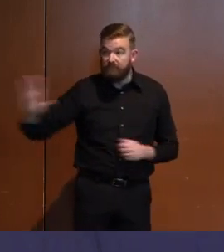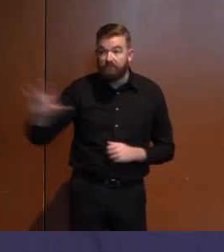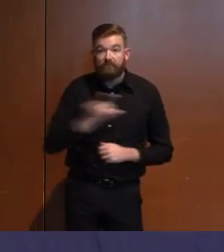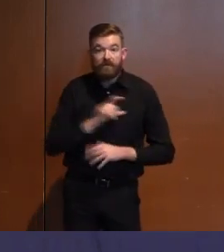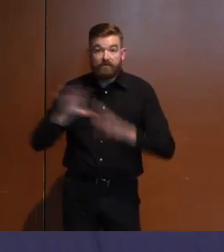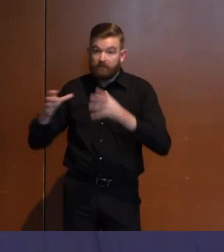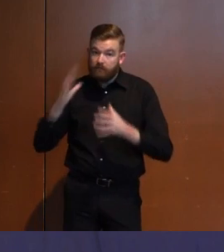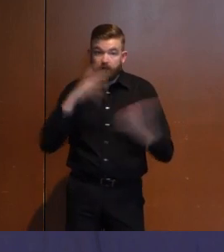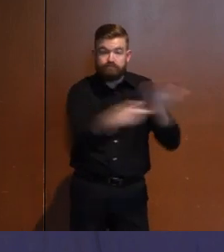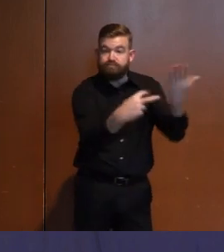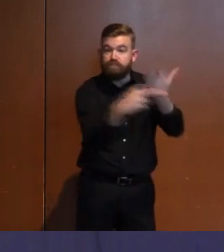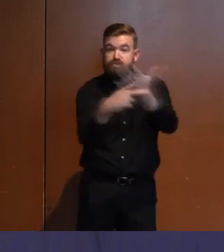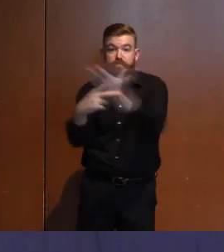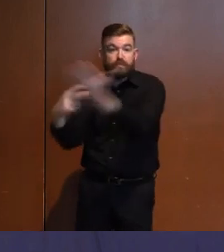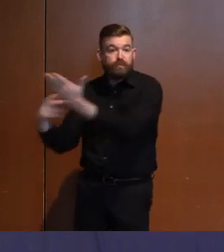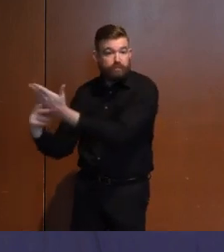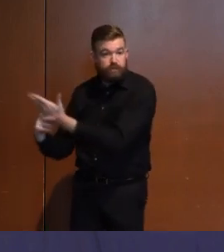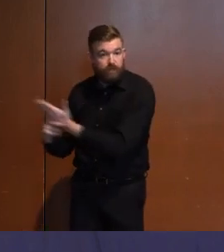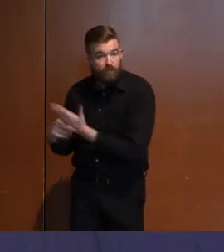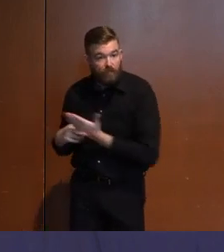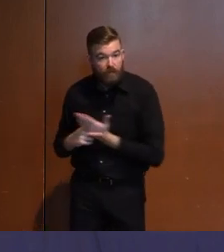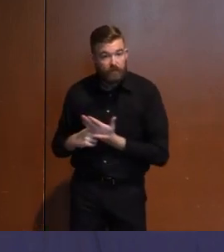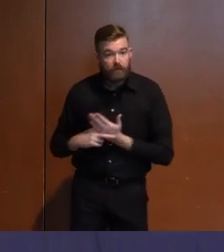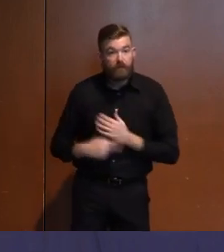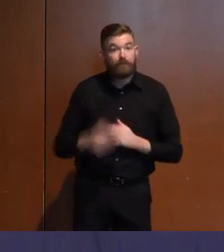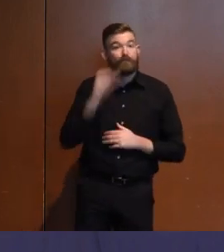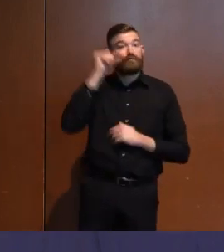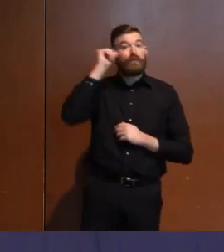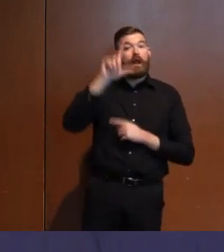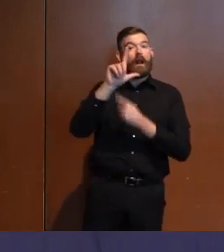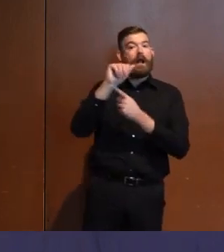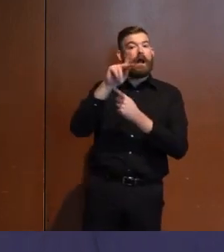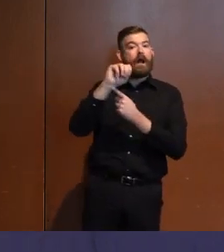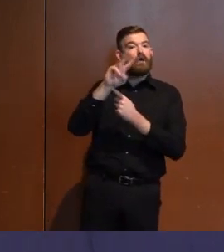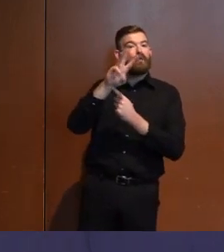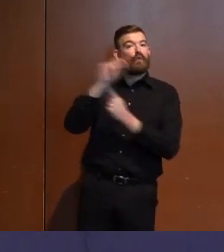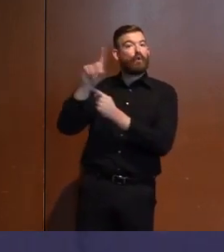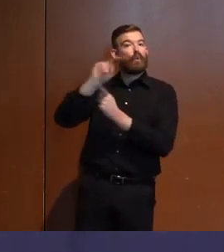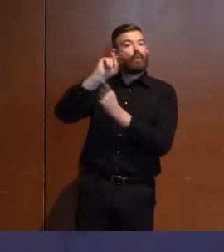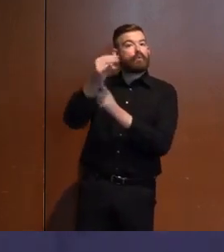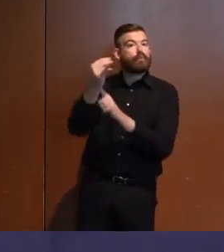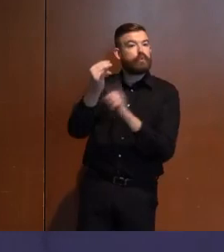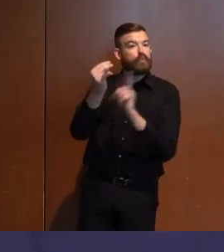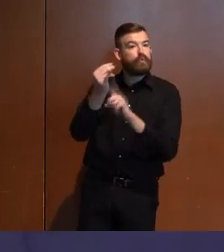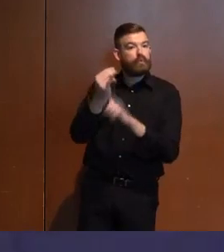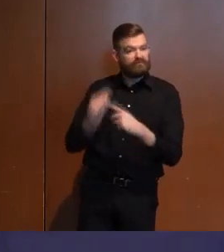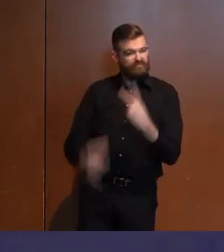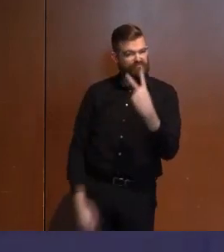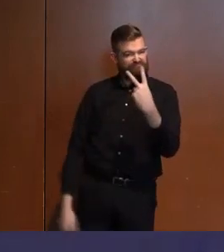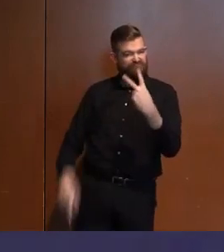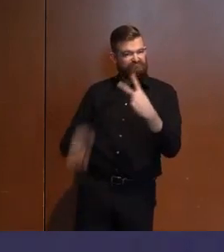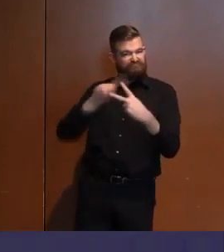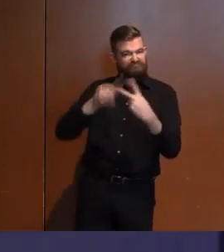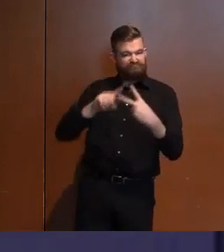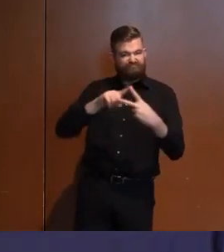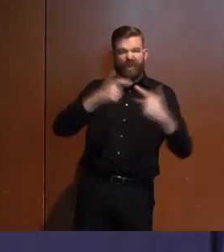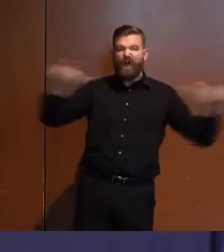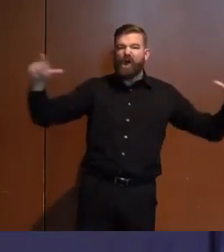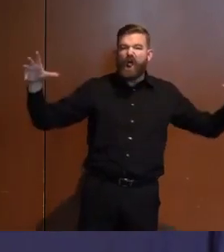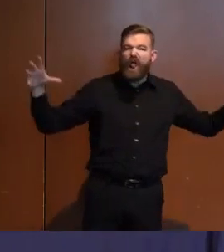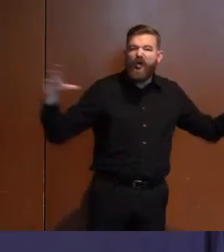in Lakewood yesterday, one for a large gathering and another for a wedding at a private residence. In Union